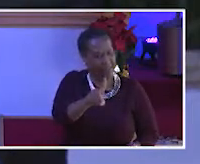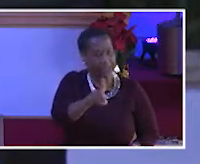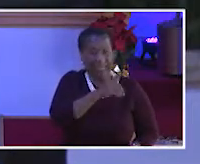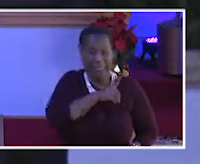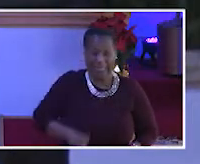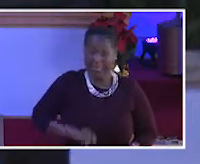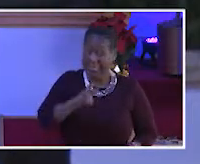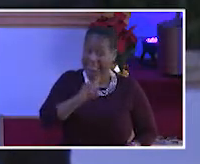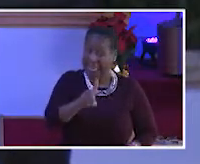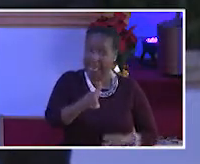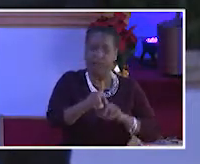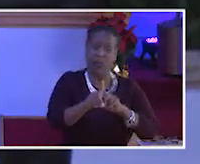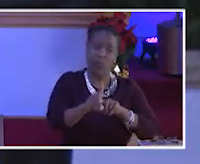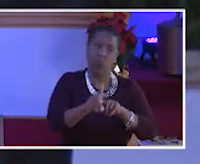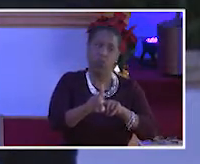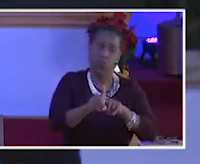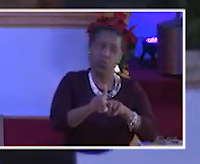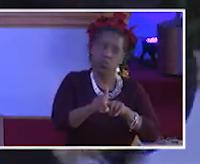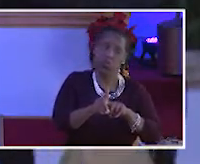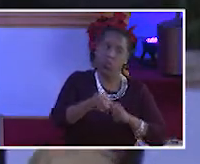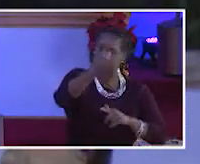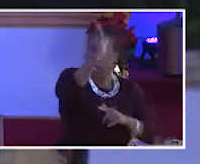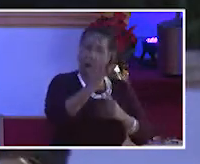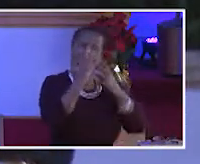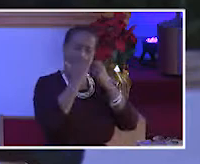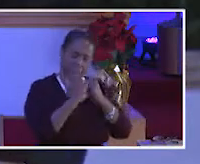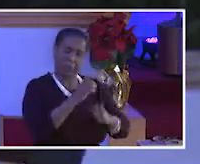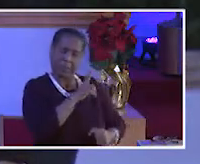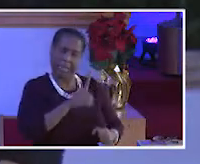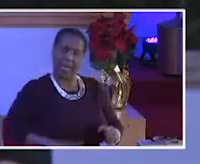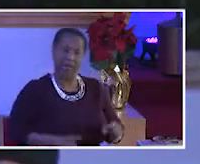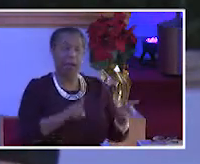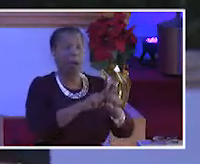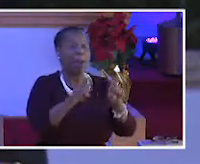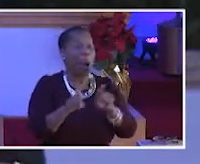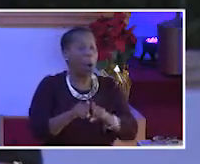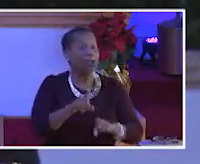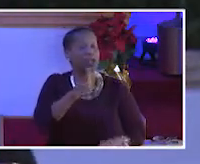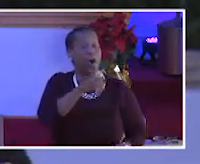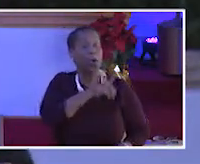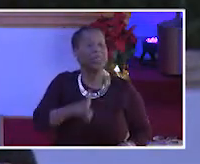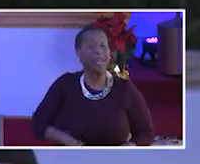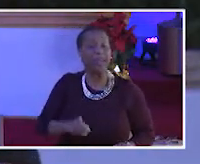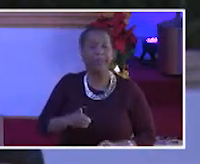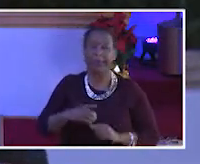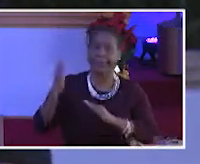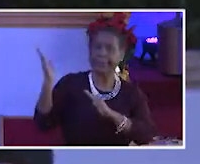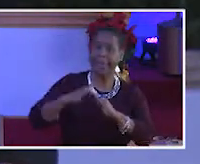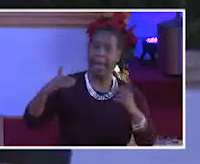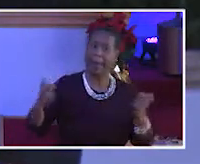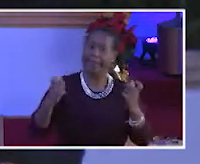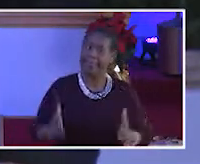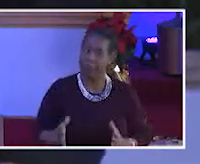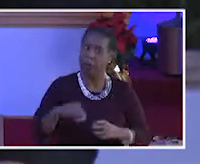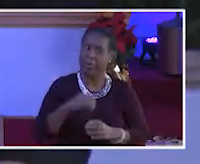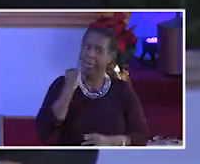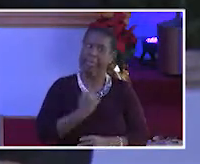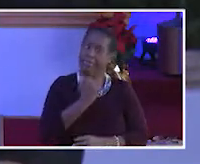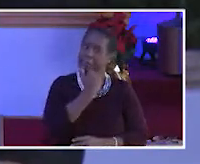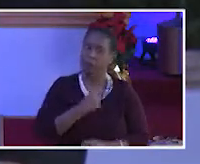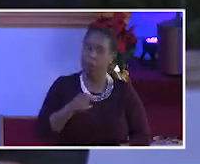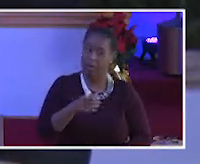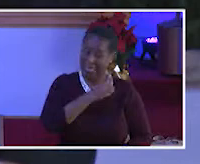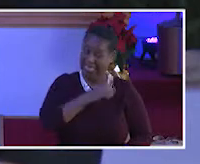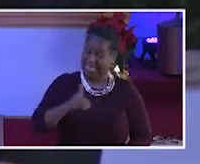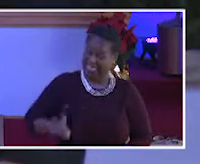man after God's own heart. But David could also be the chief sinner in Israel. David was the one who